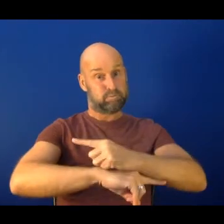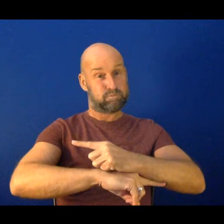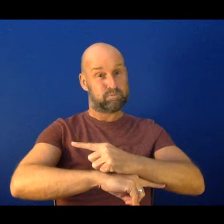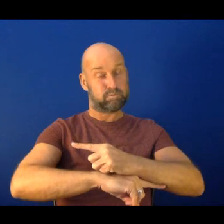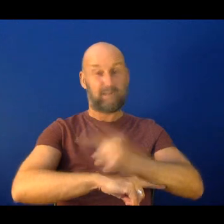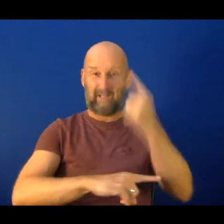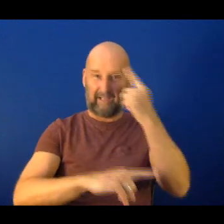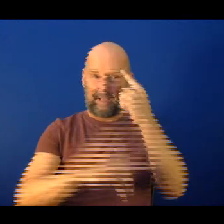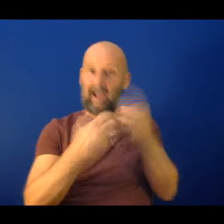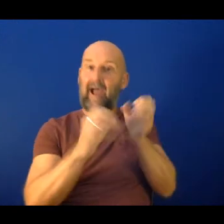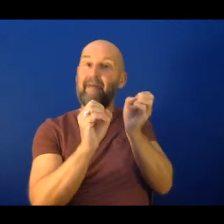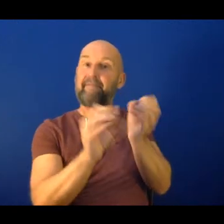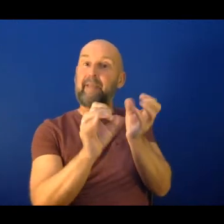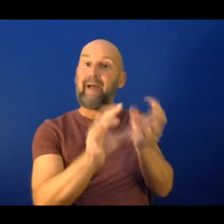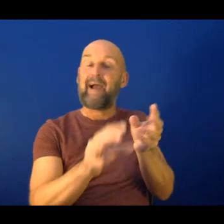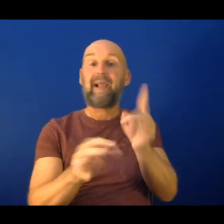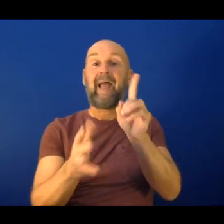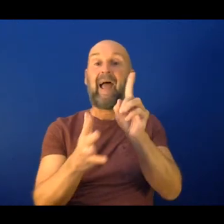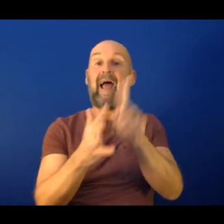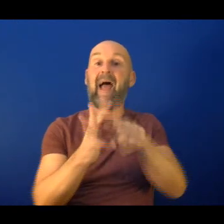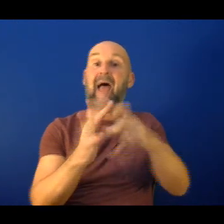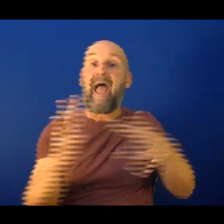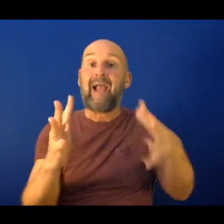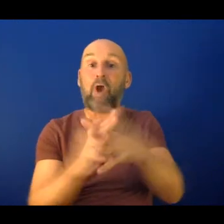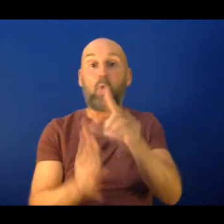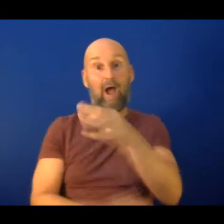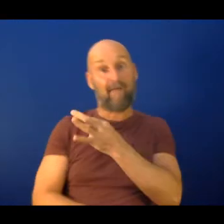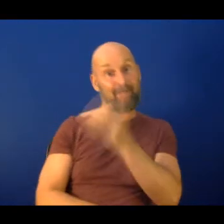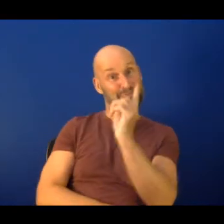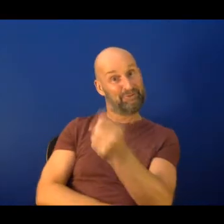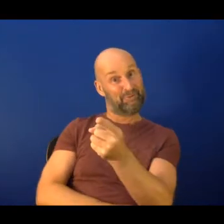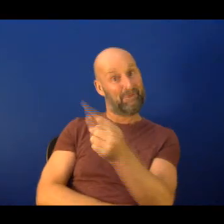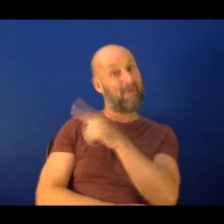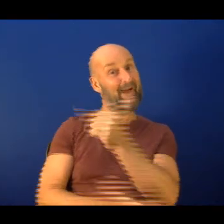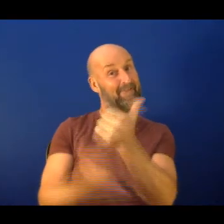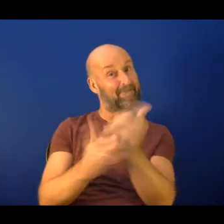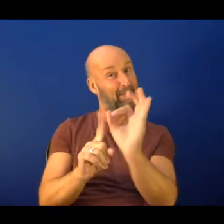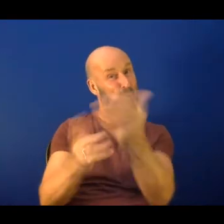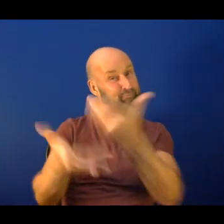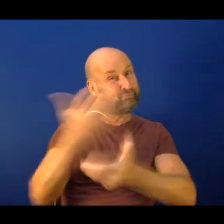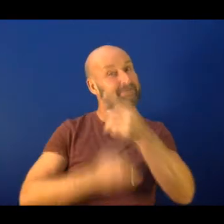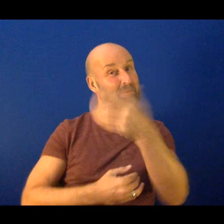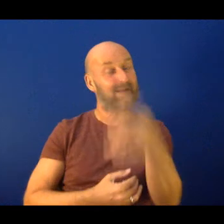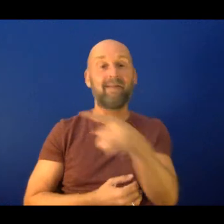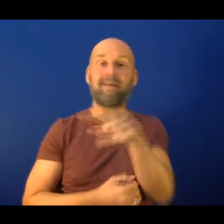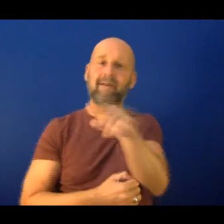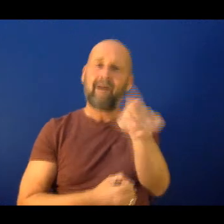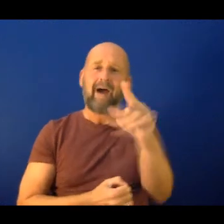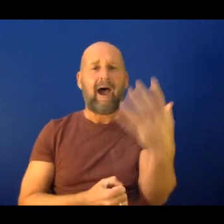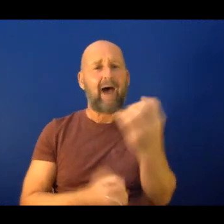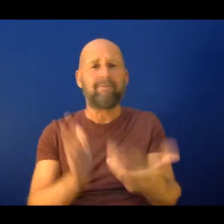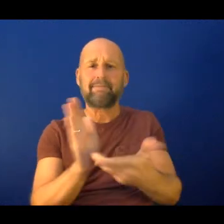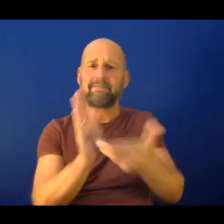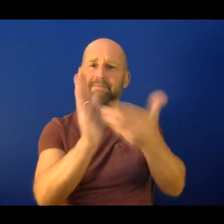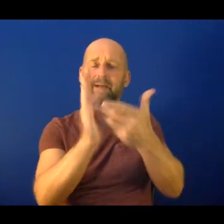to feedback. Echo, I'm volunteering you to start because of that really good point earlier. Has anybody got anything